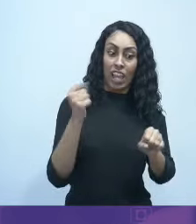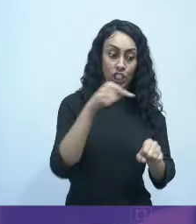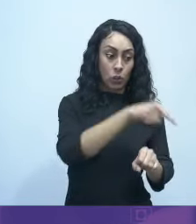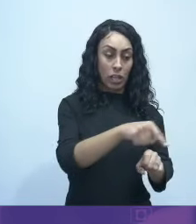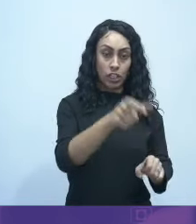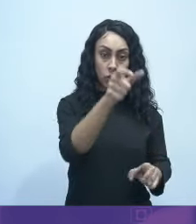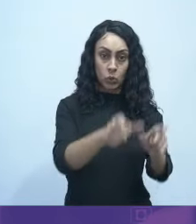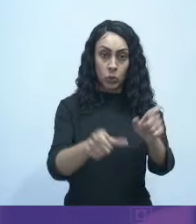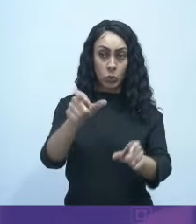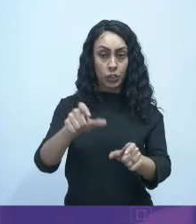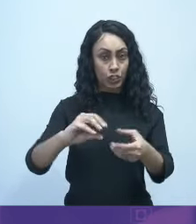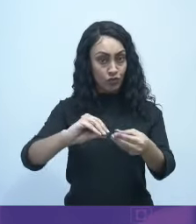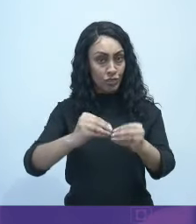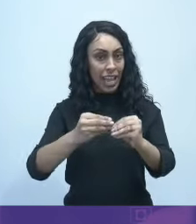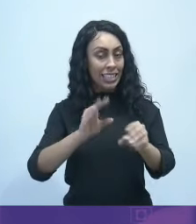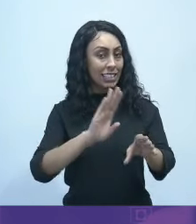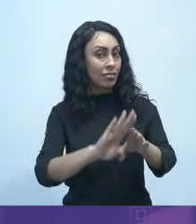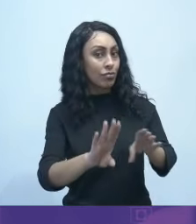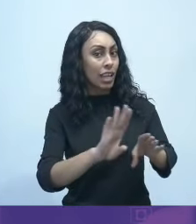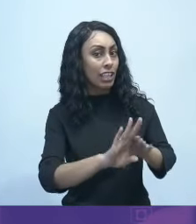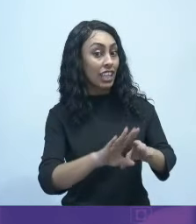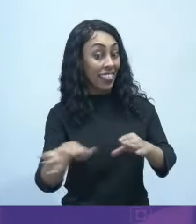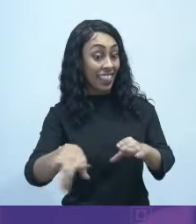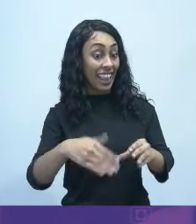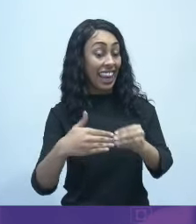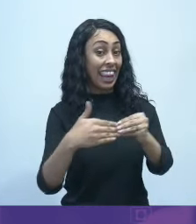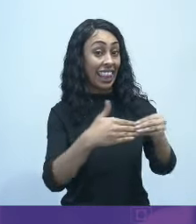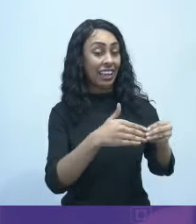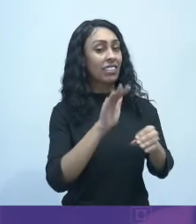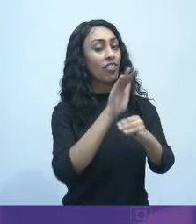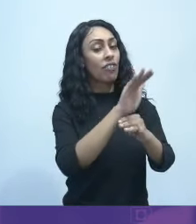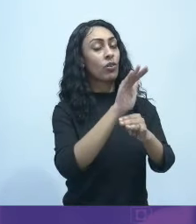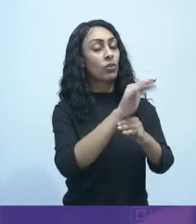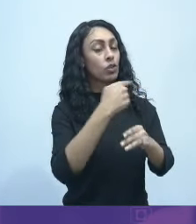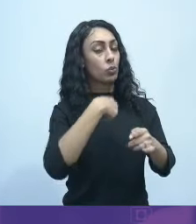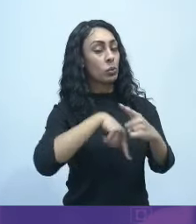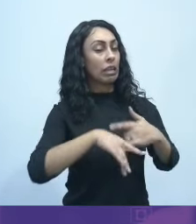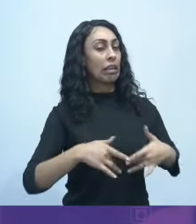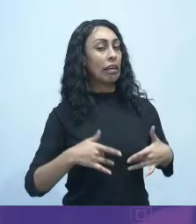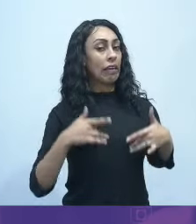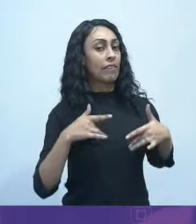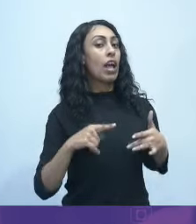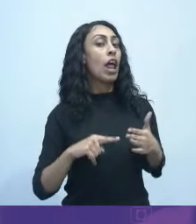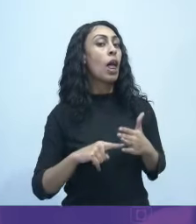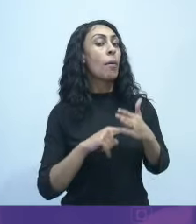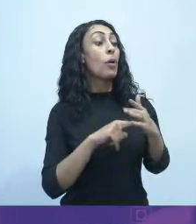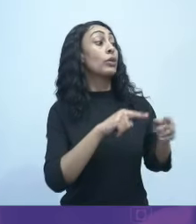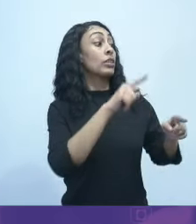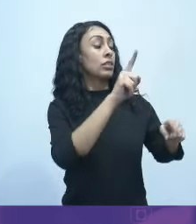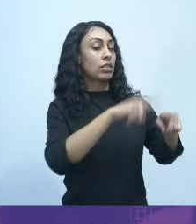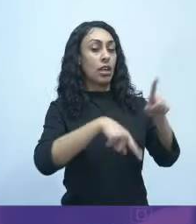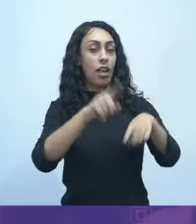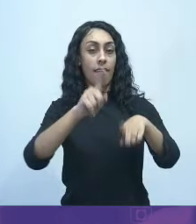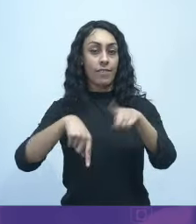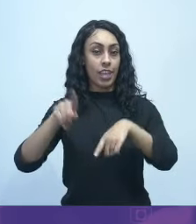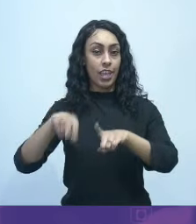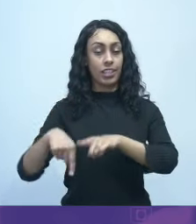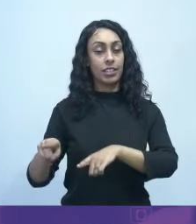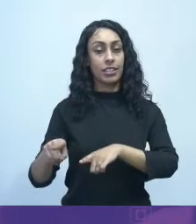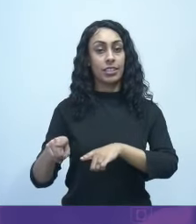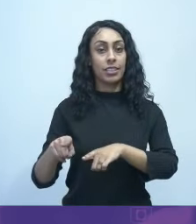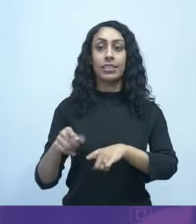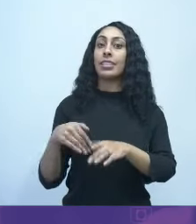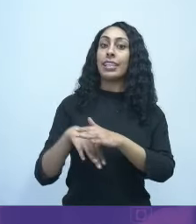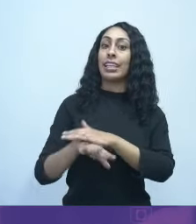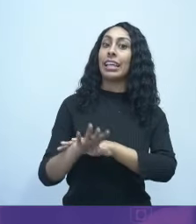creative practitioners and creative leaders of the future, and so it's really important that we produce a very diverse range of people as